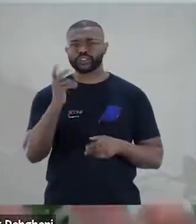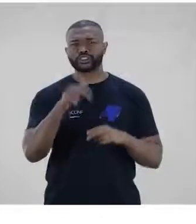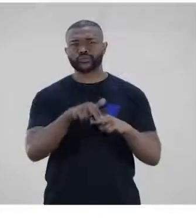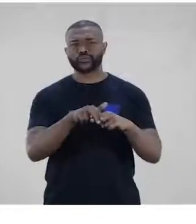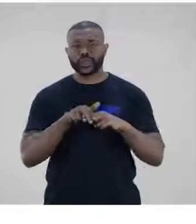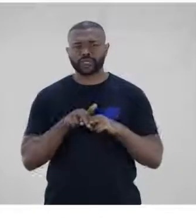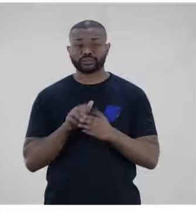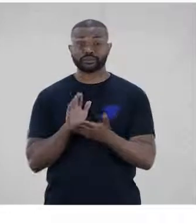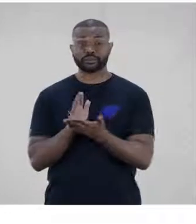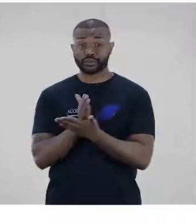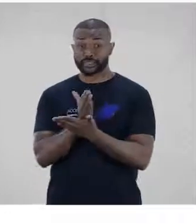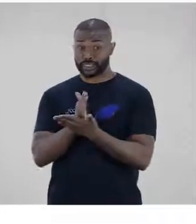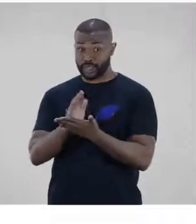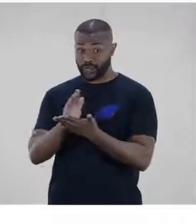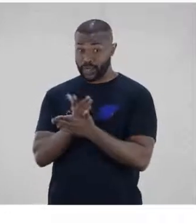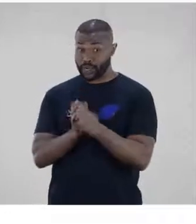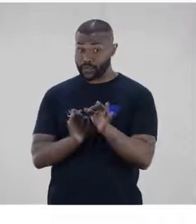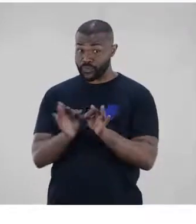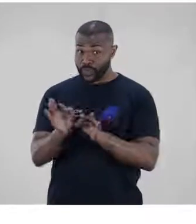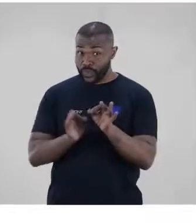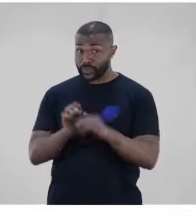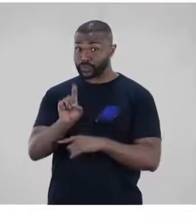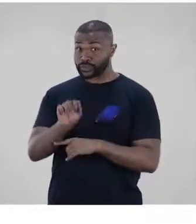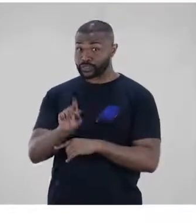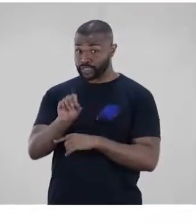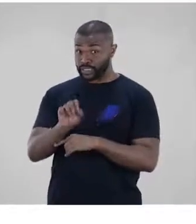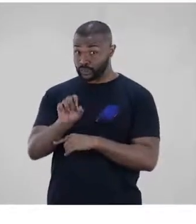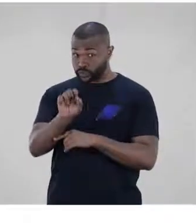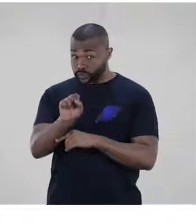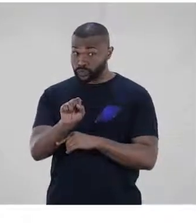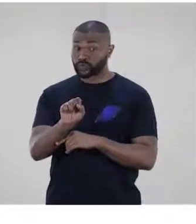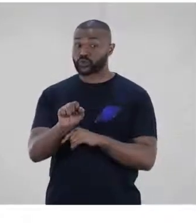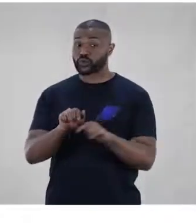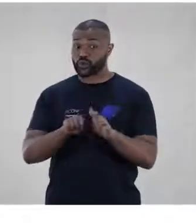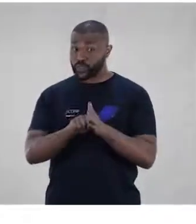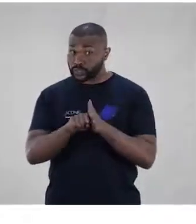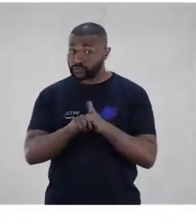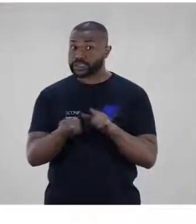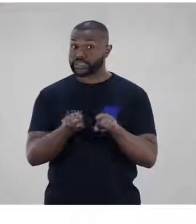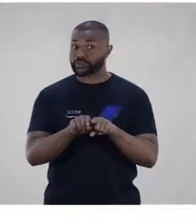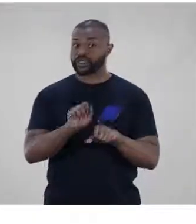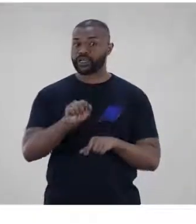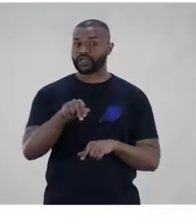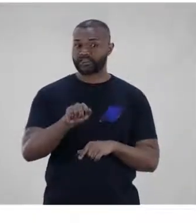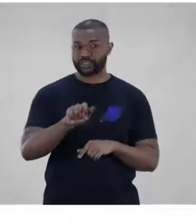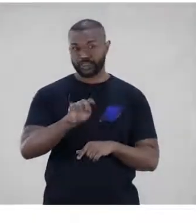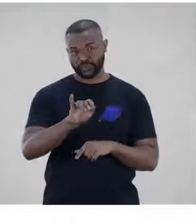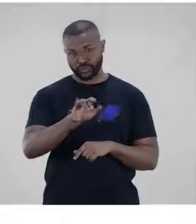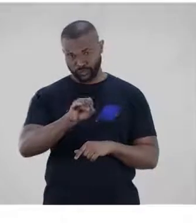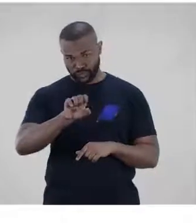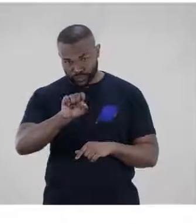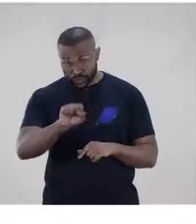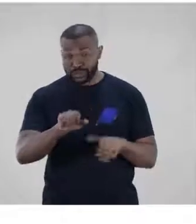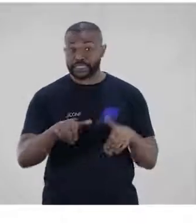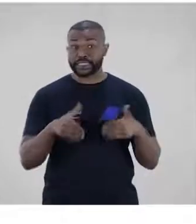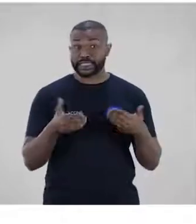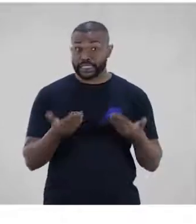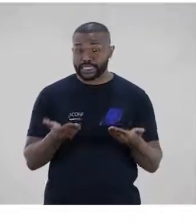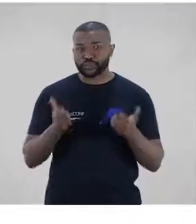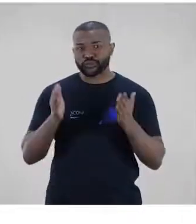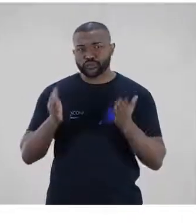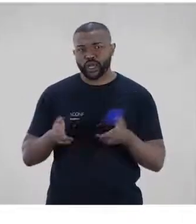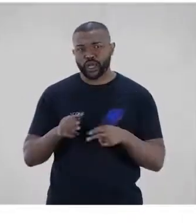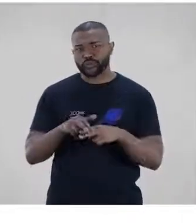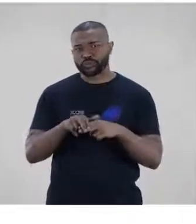two big separation between operational data plane and analytical data plane. Operational data